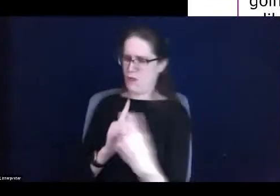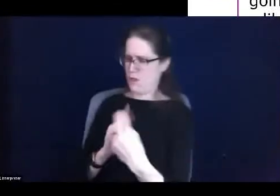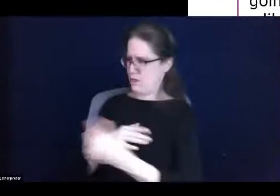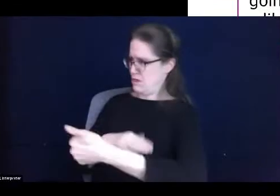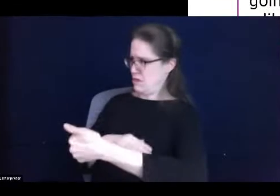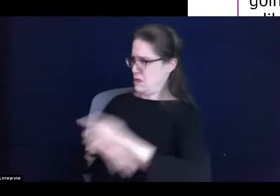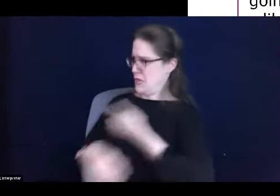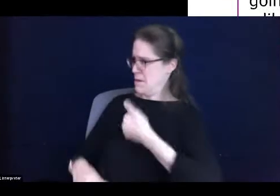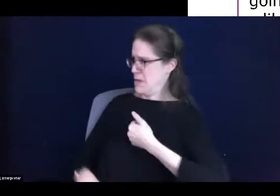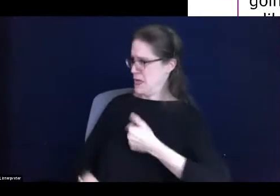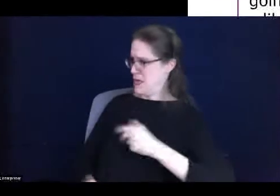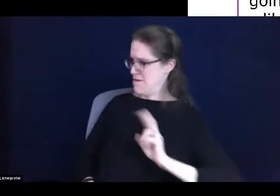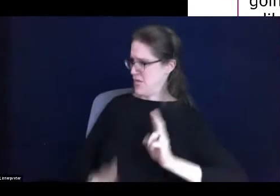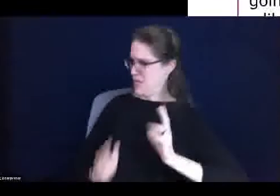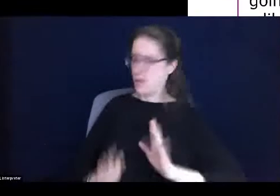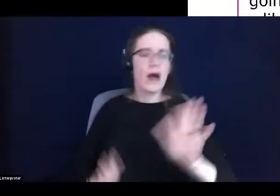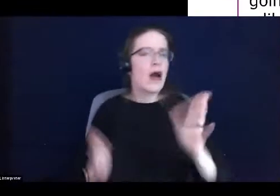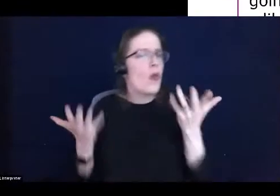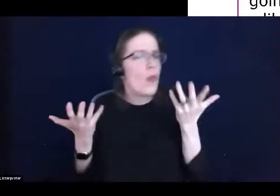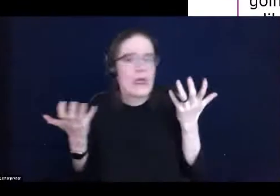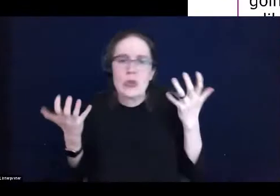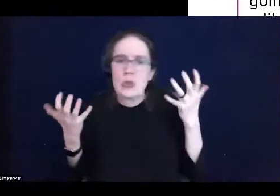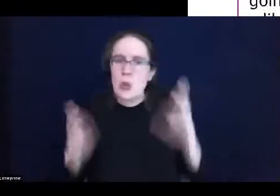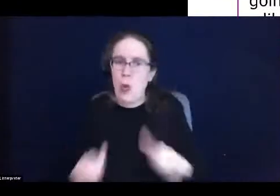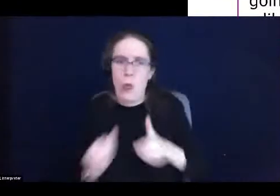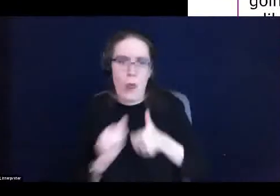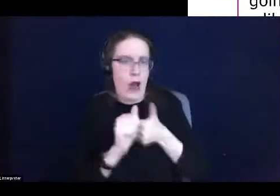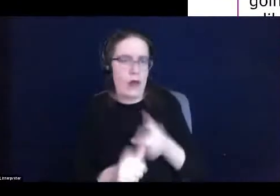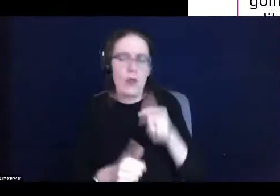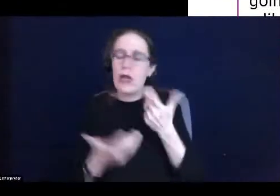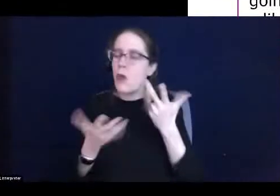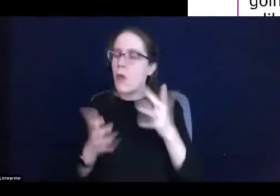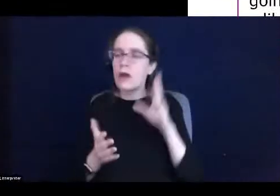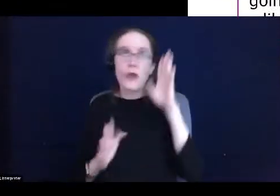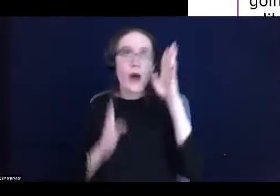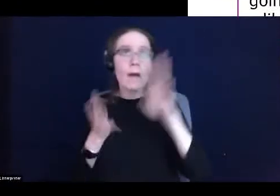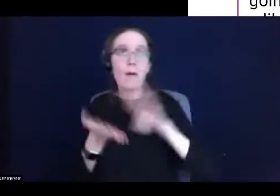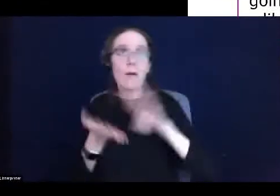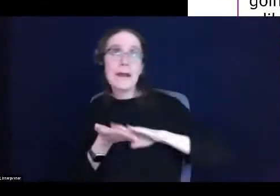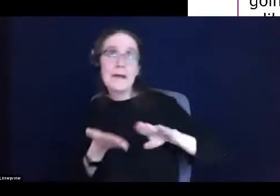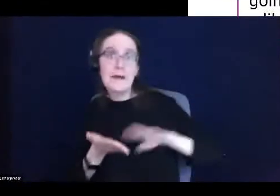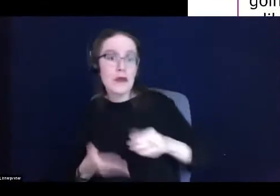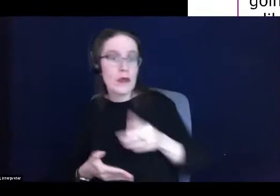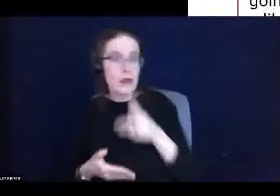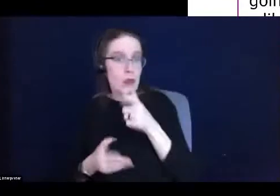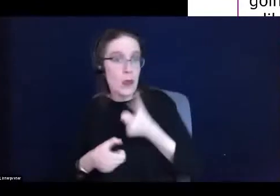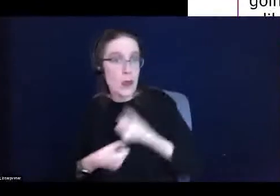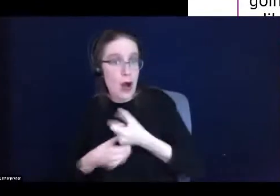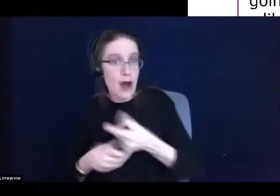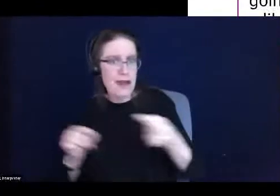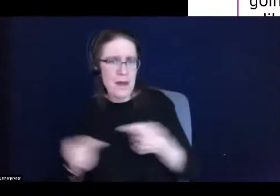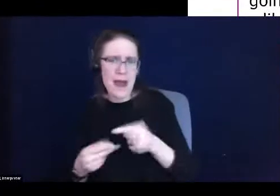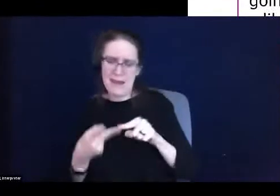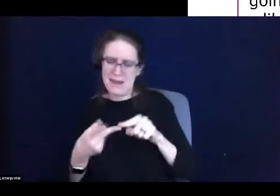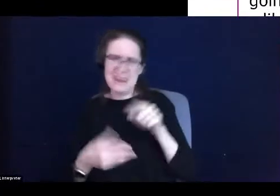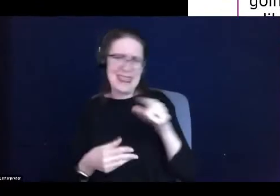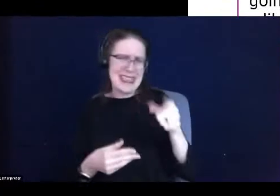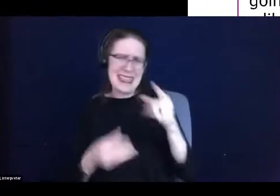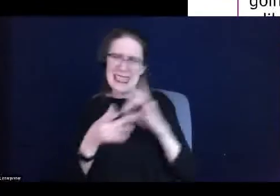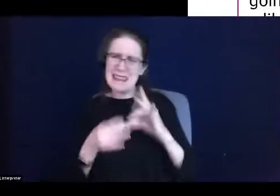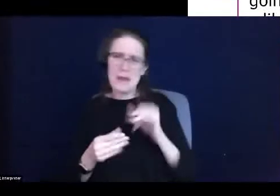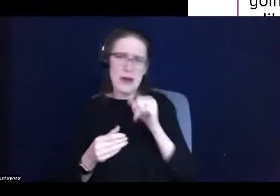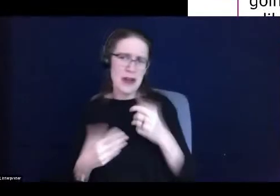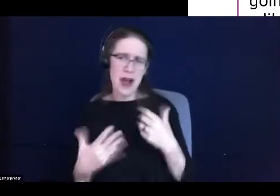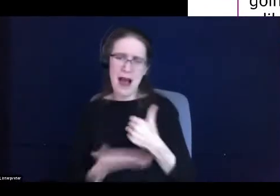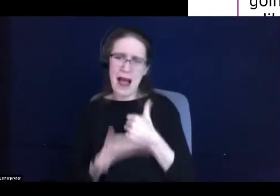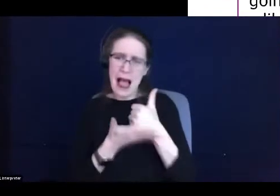this. We do not want to make excuses for the person that caused harm. None of these things are helpful, and they're not affirming to survivors or their healing